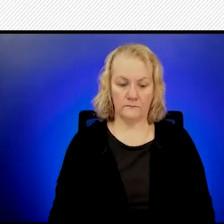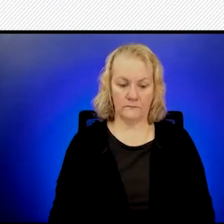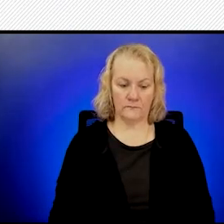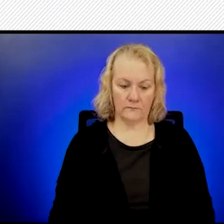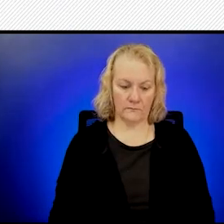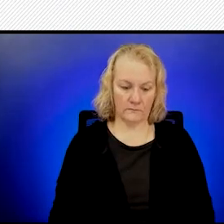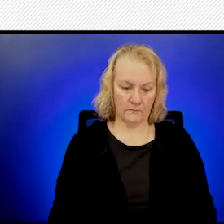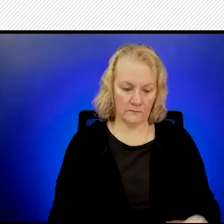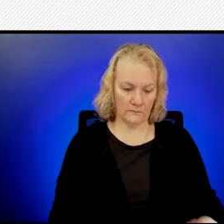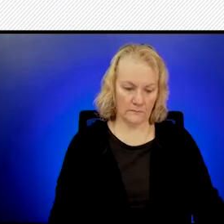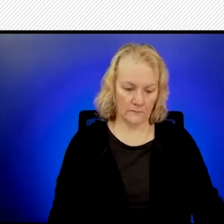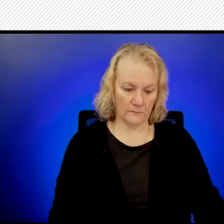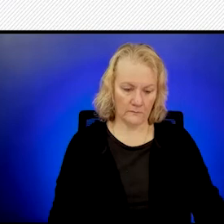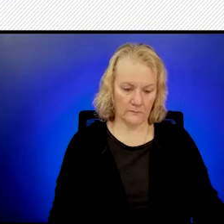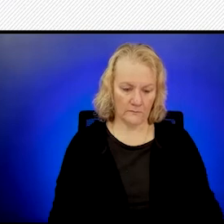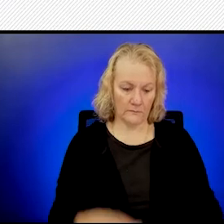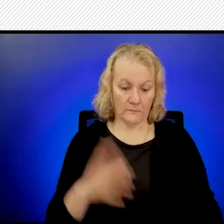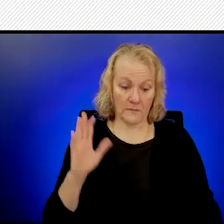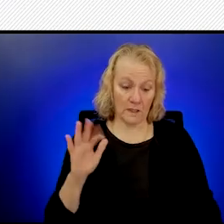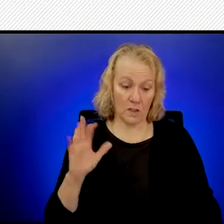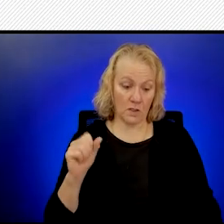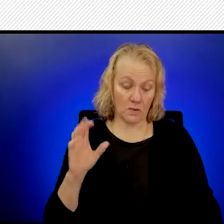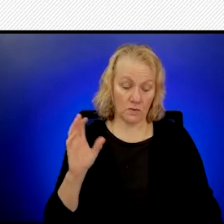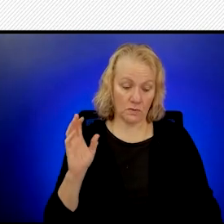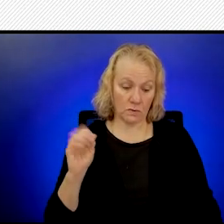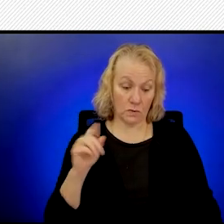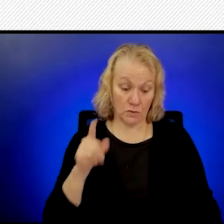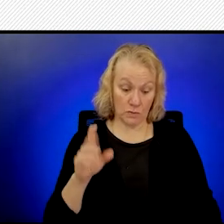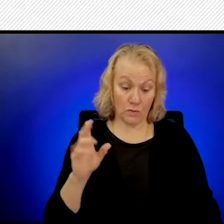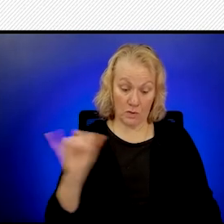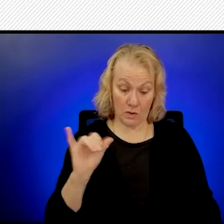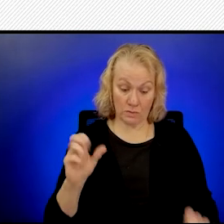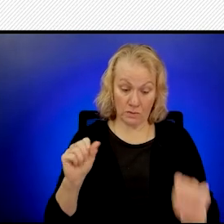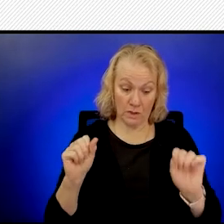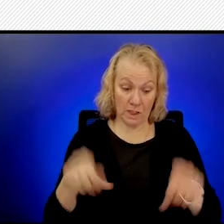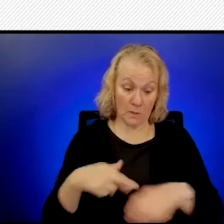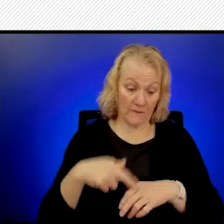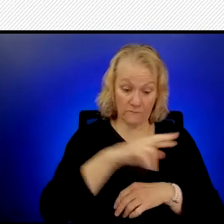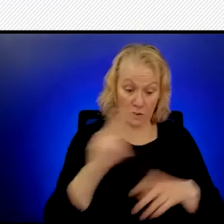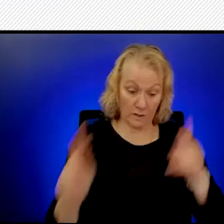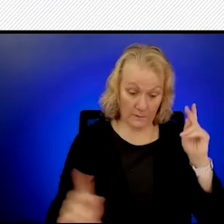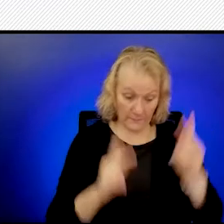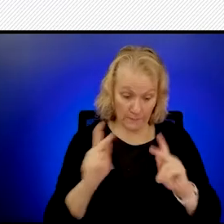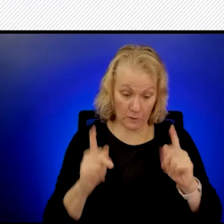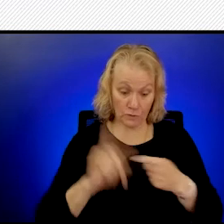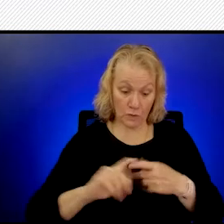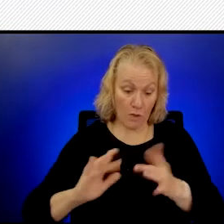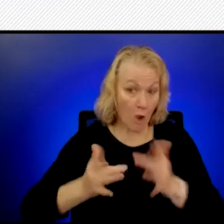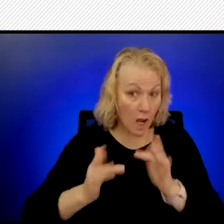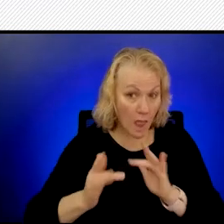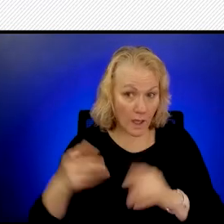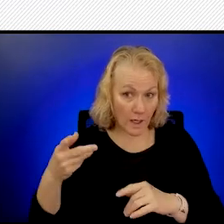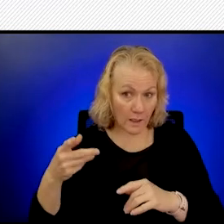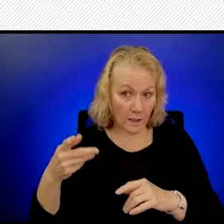twc.texas.gov. And so you can also refer people to our online portal. This is